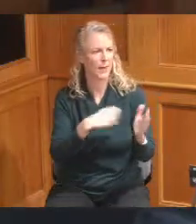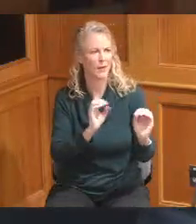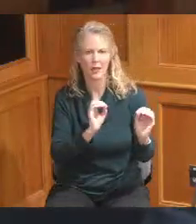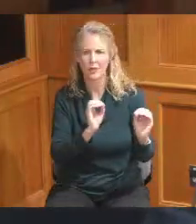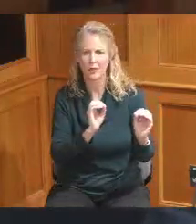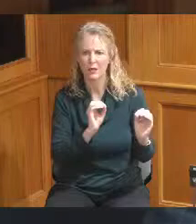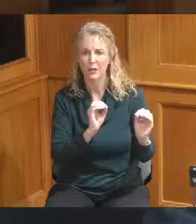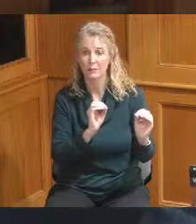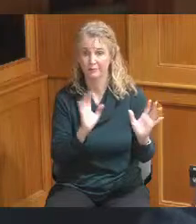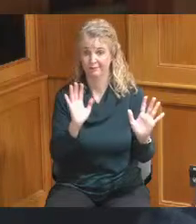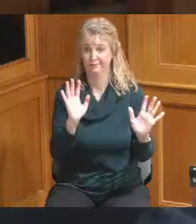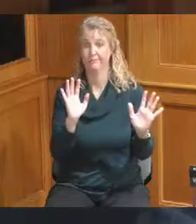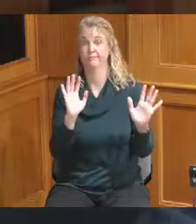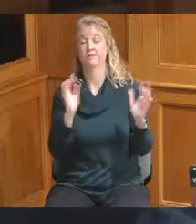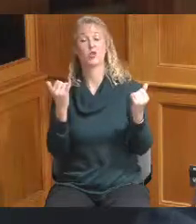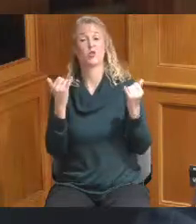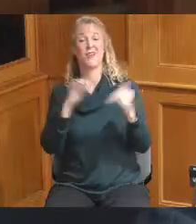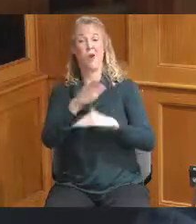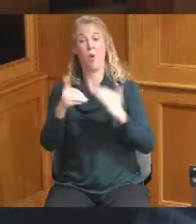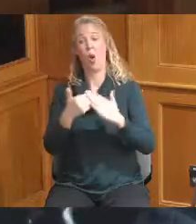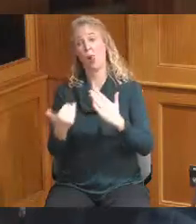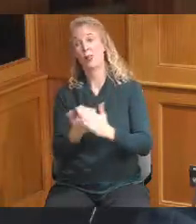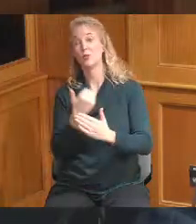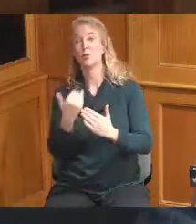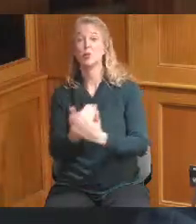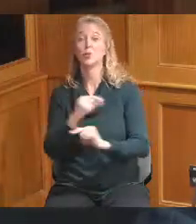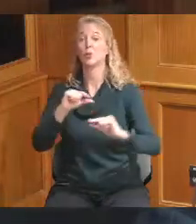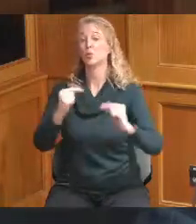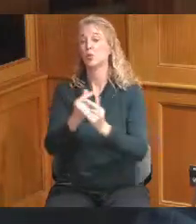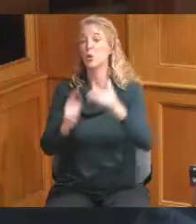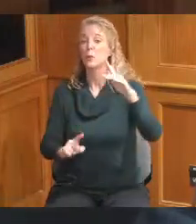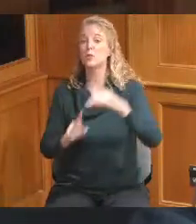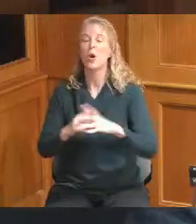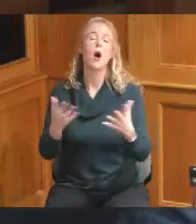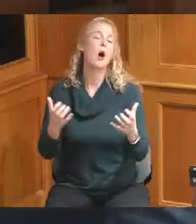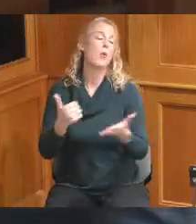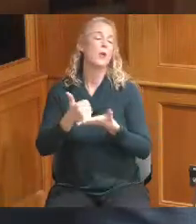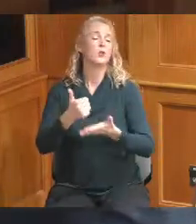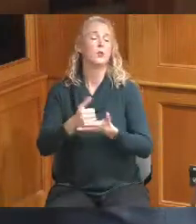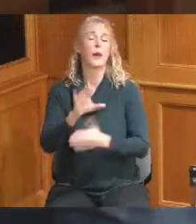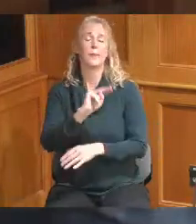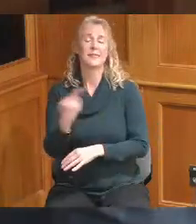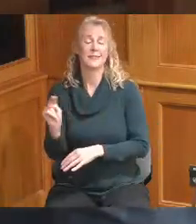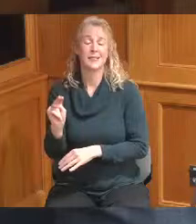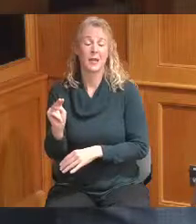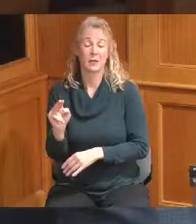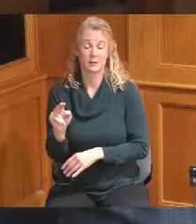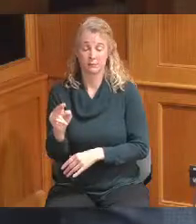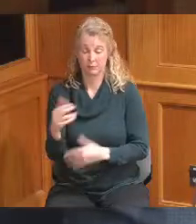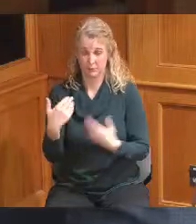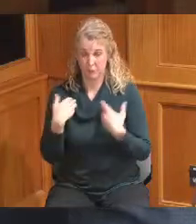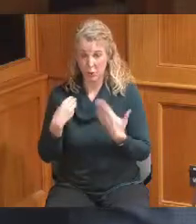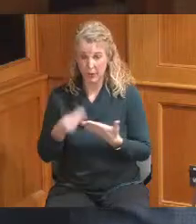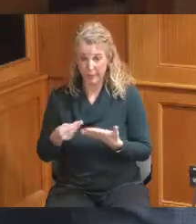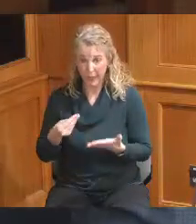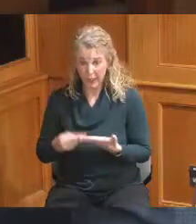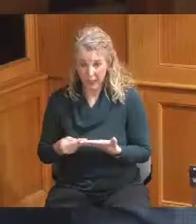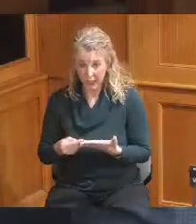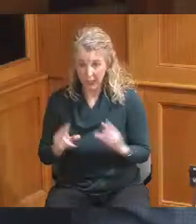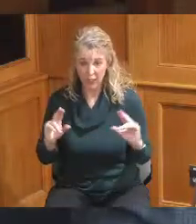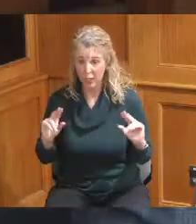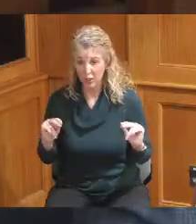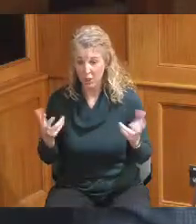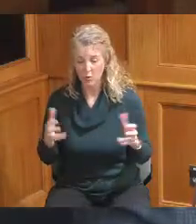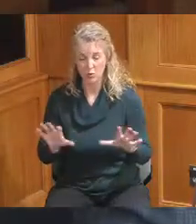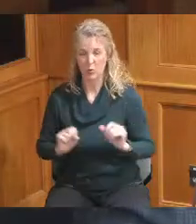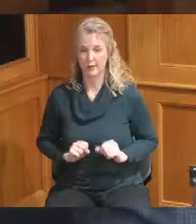$20. But all these people saying they come to help Cincinnati, do not come here unless you have some money. We don't need you to